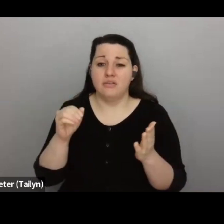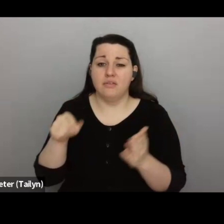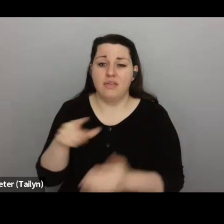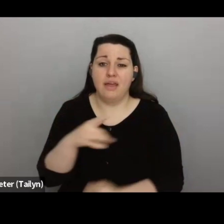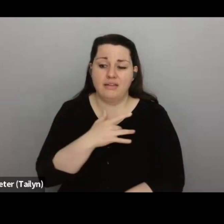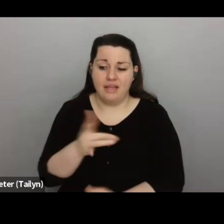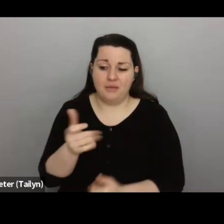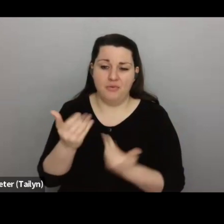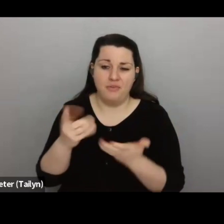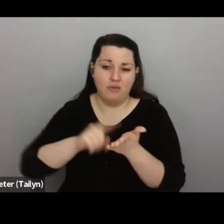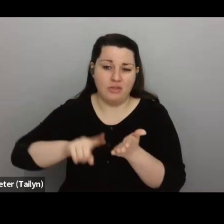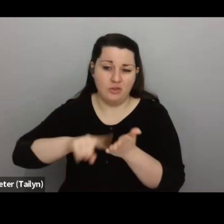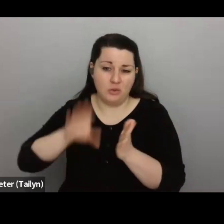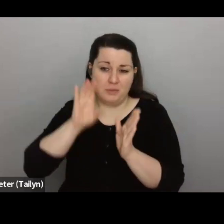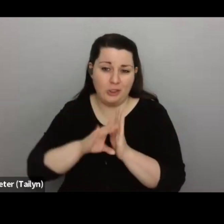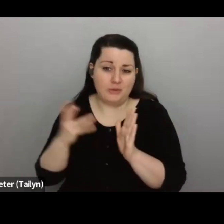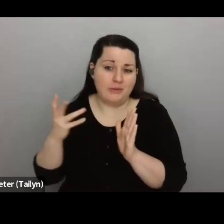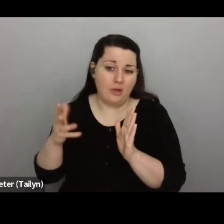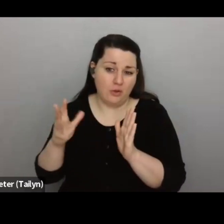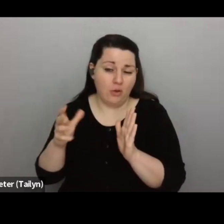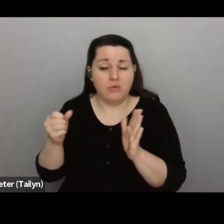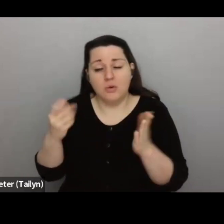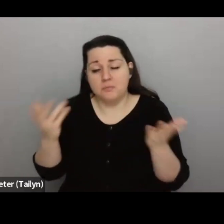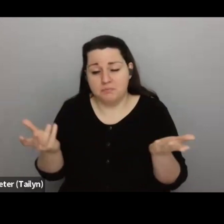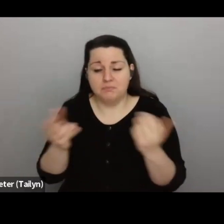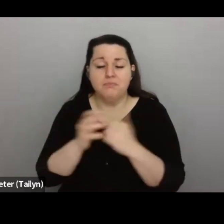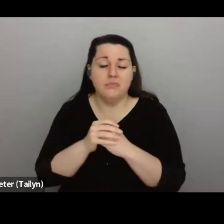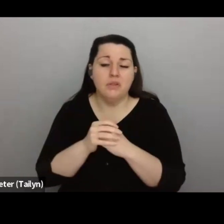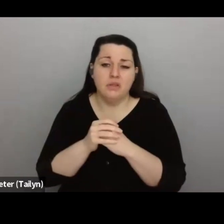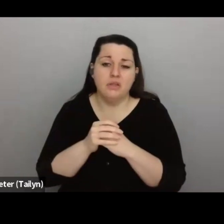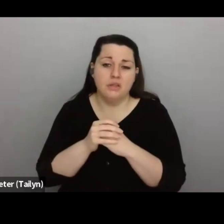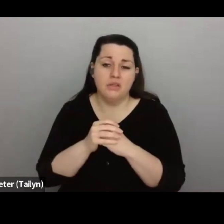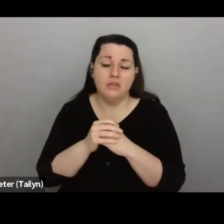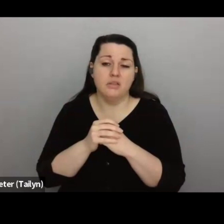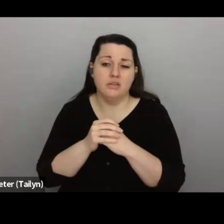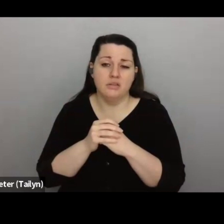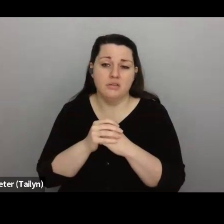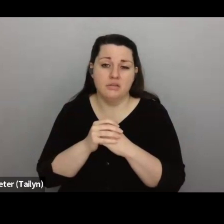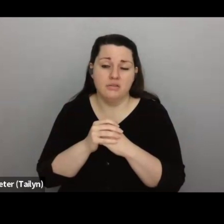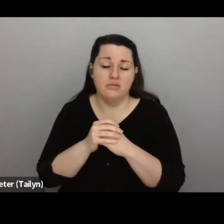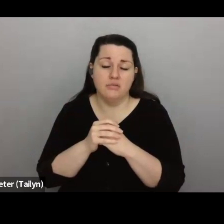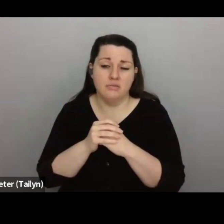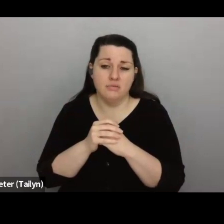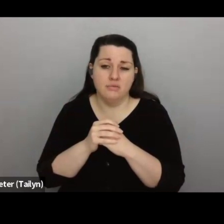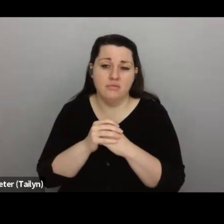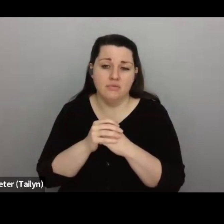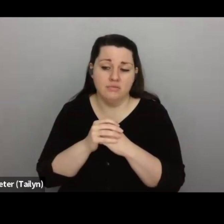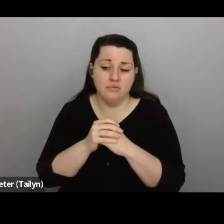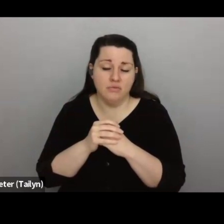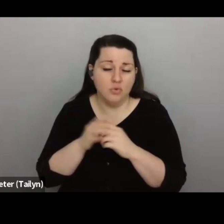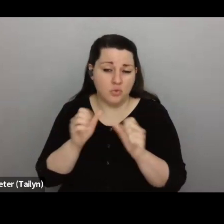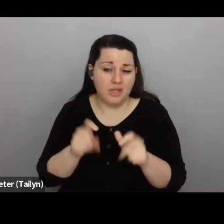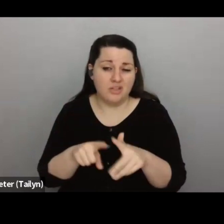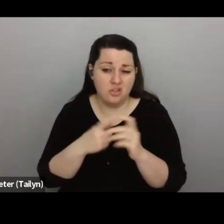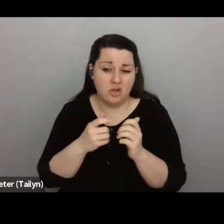provide research images. So there is nothing wrong with stopping there